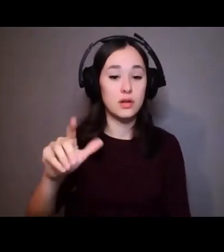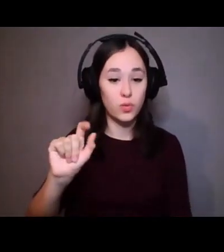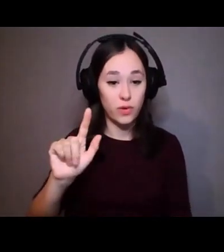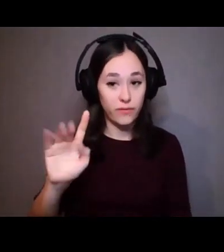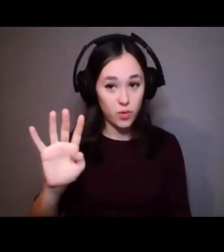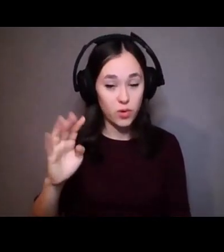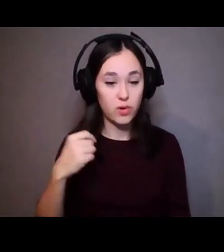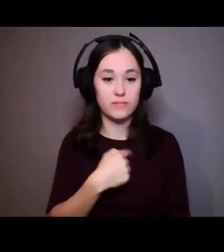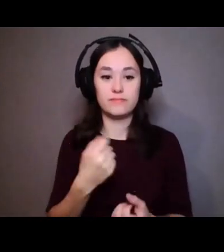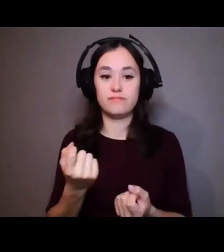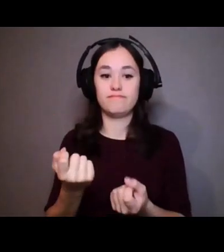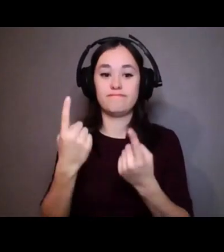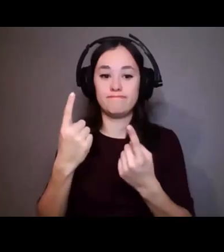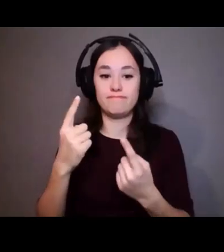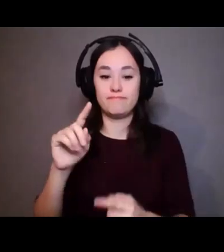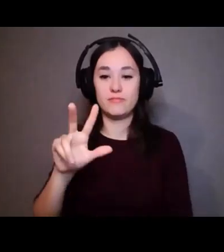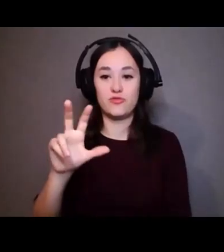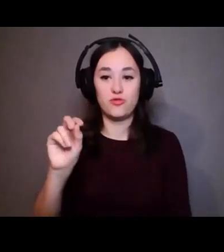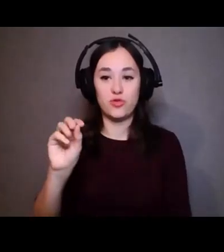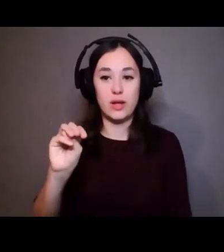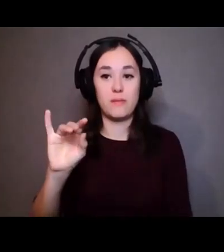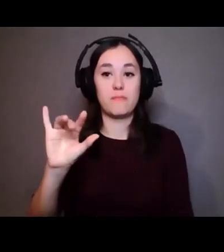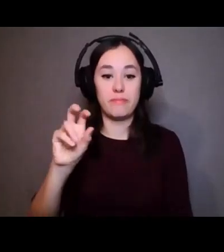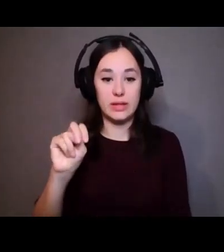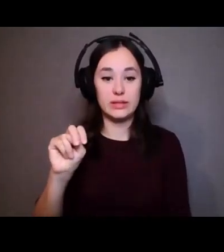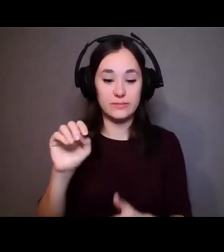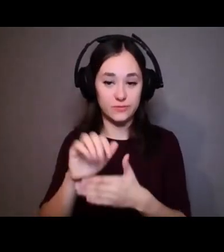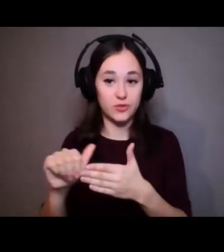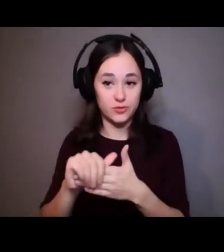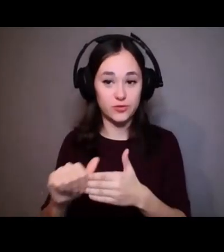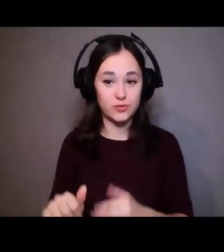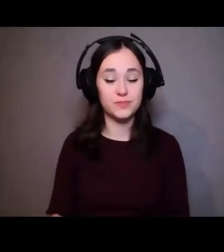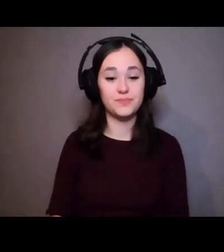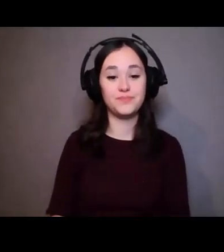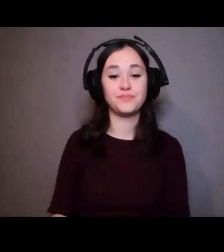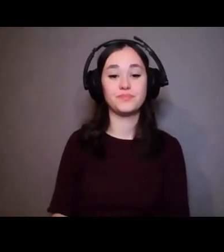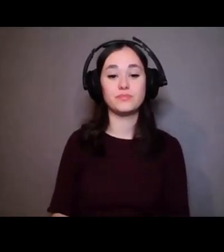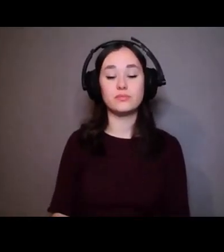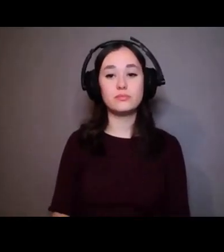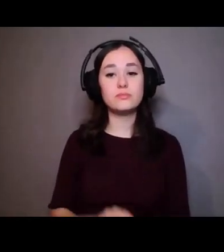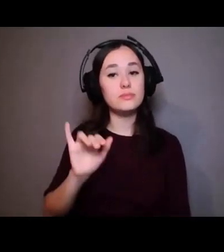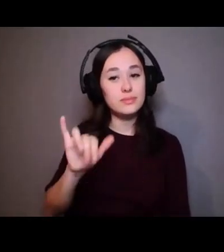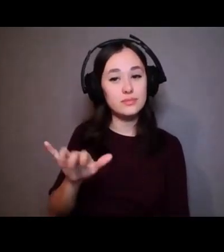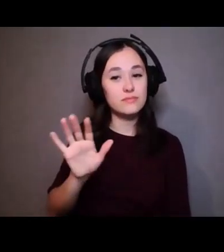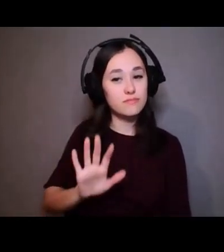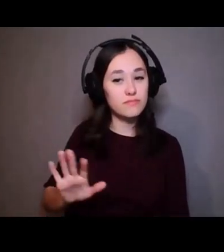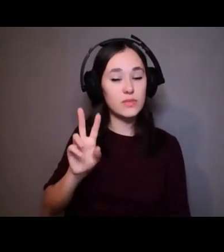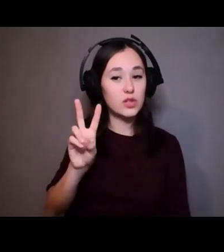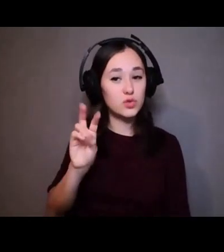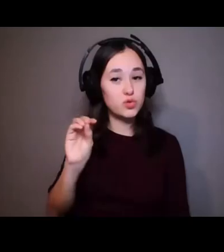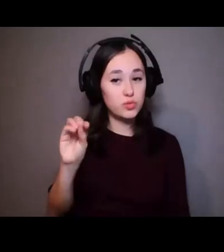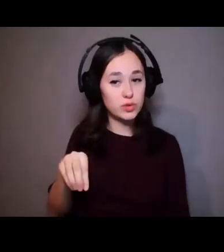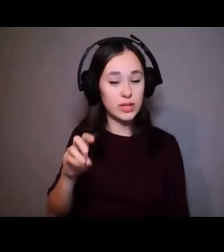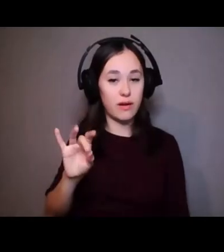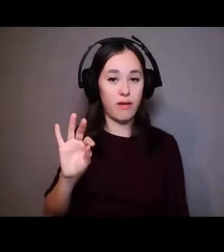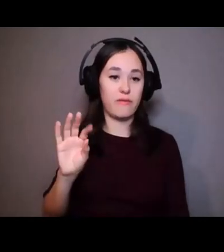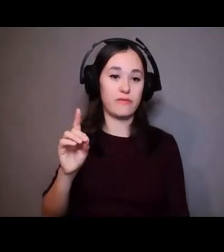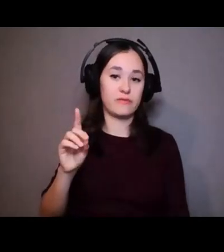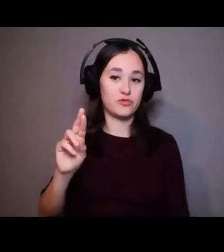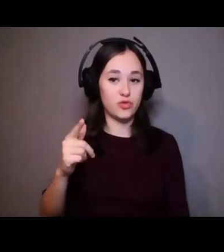million. They accounted for only 2% of drugs dispensed, but